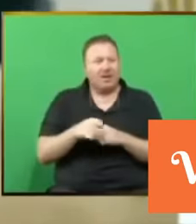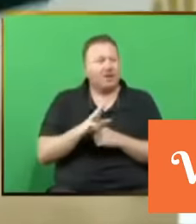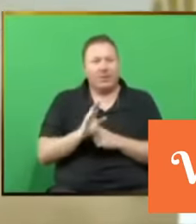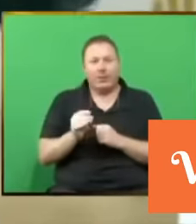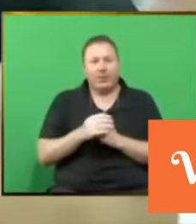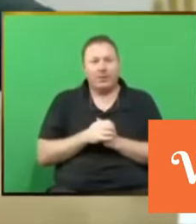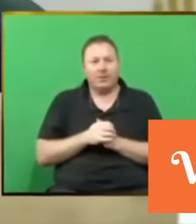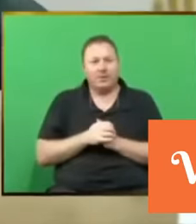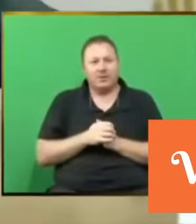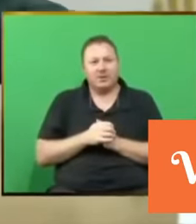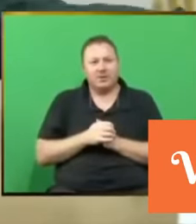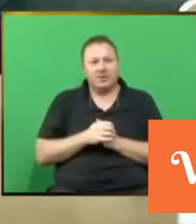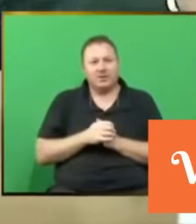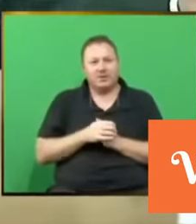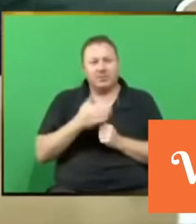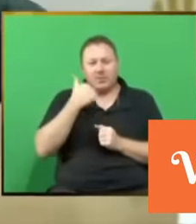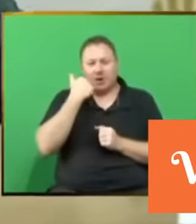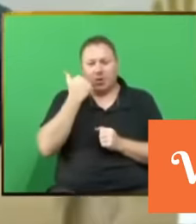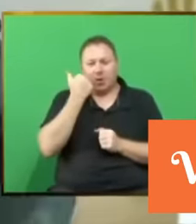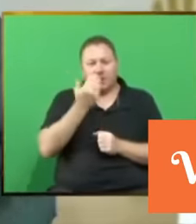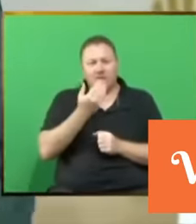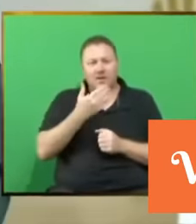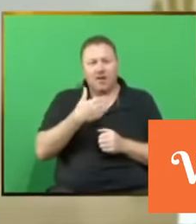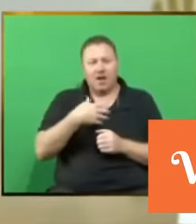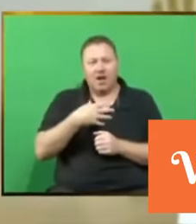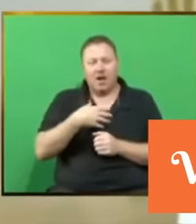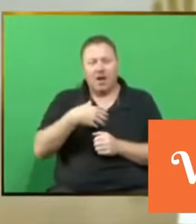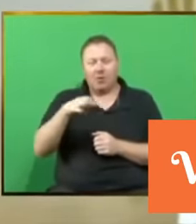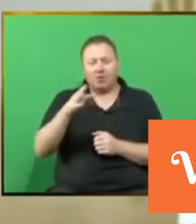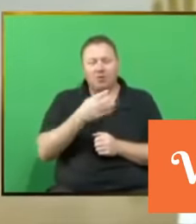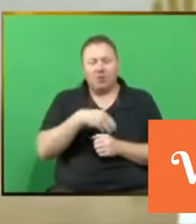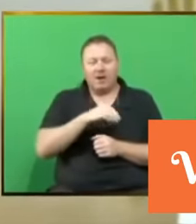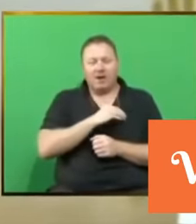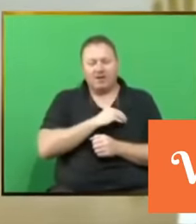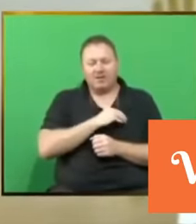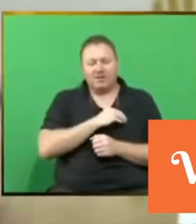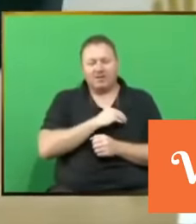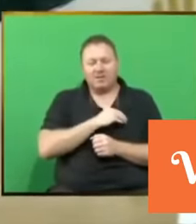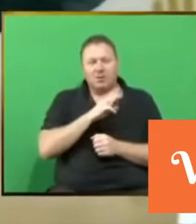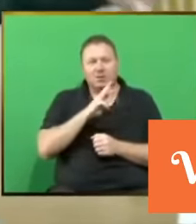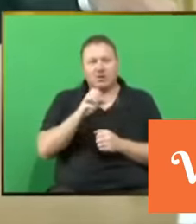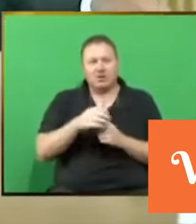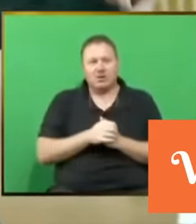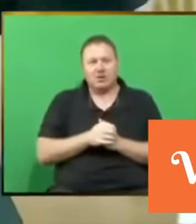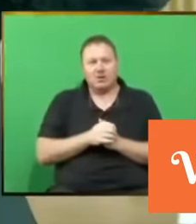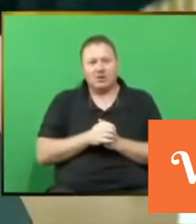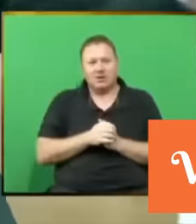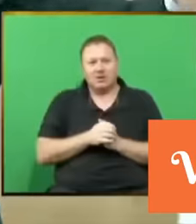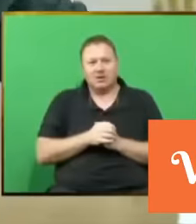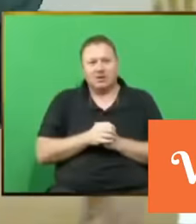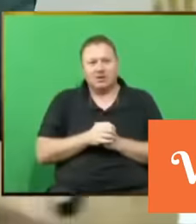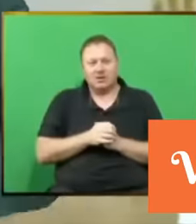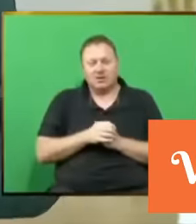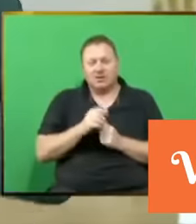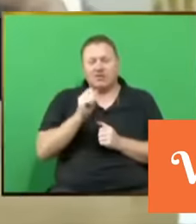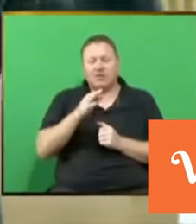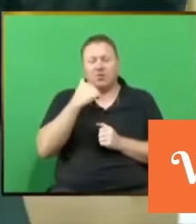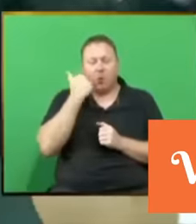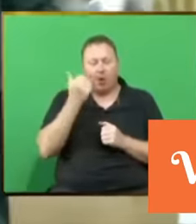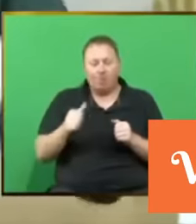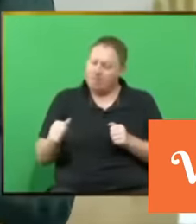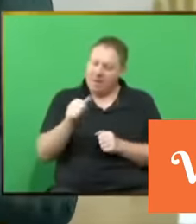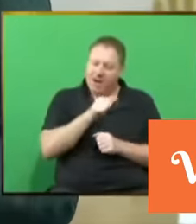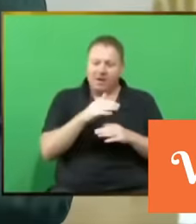want another Palestine in the Western Cape, you want to go back to the days of apartheid, then support the Zionist state